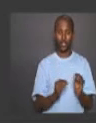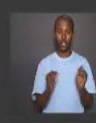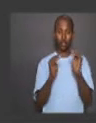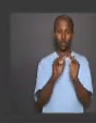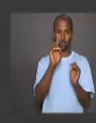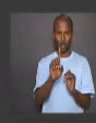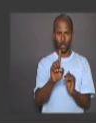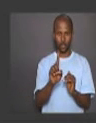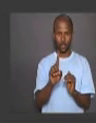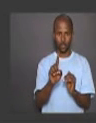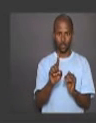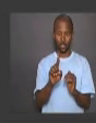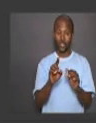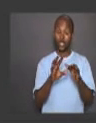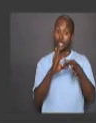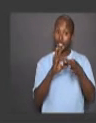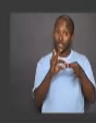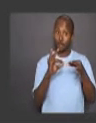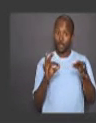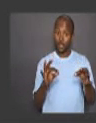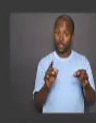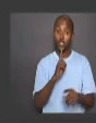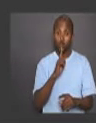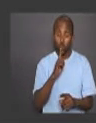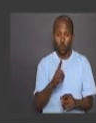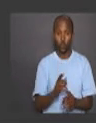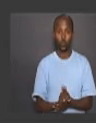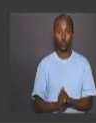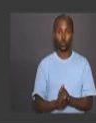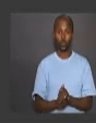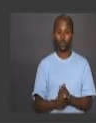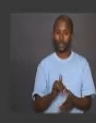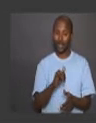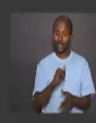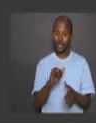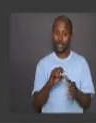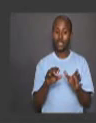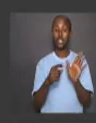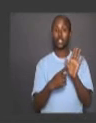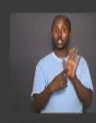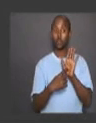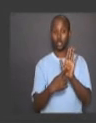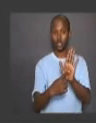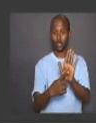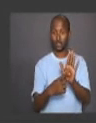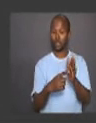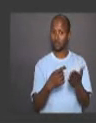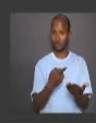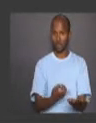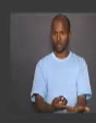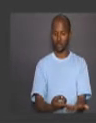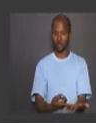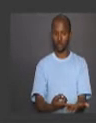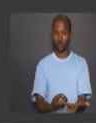When n equals 1, the statement is true, as demonstrated here.